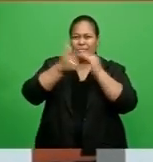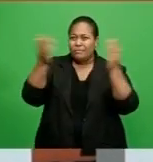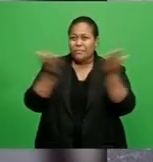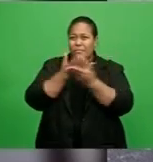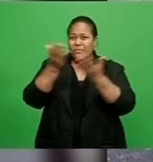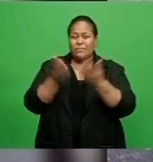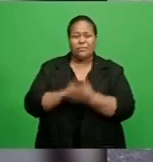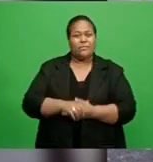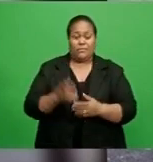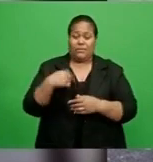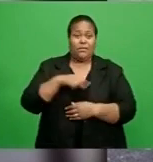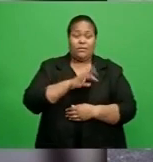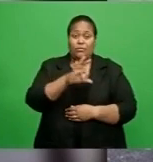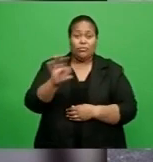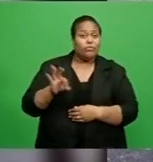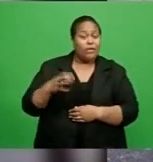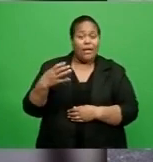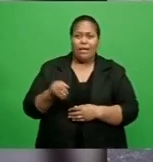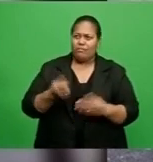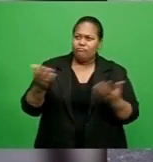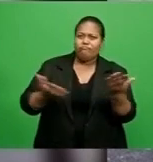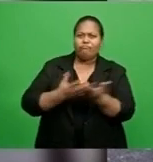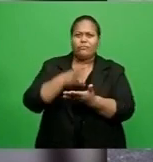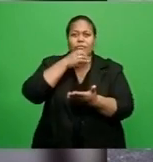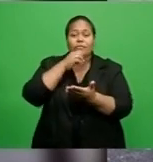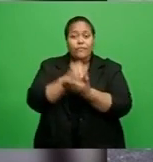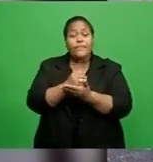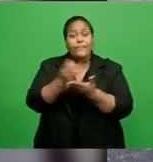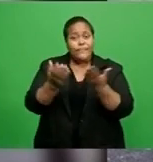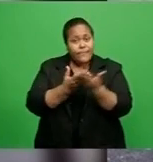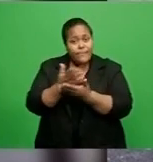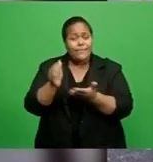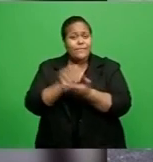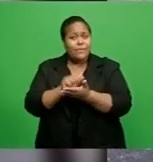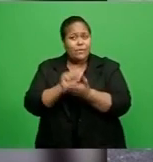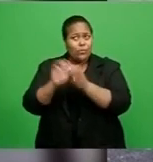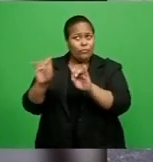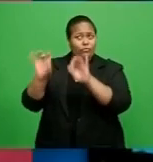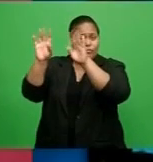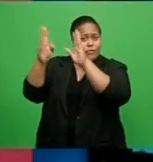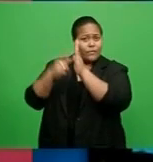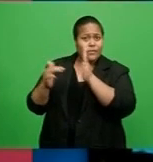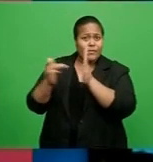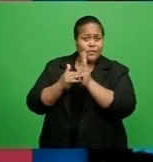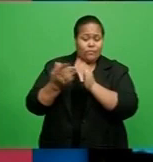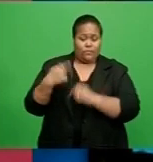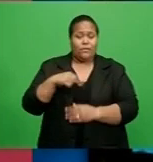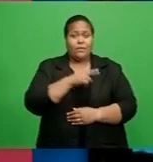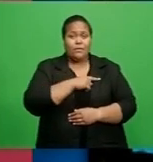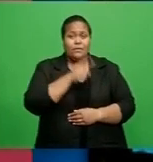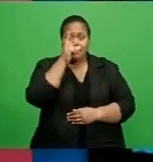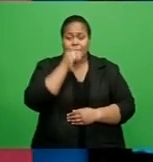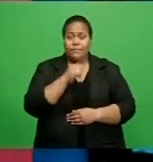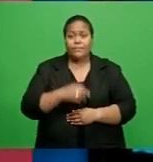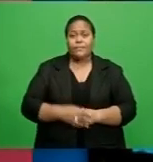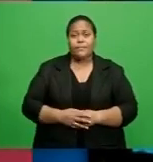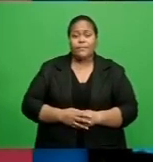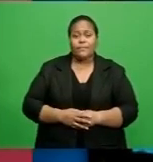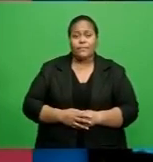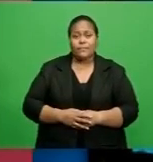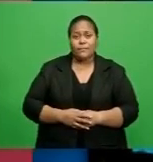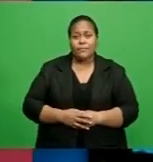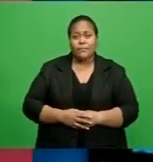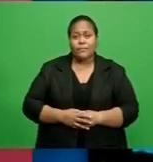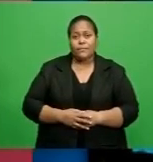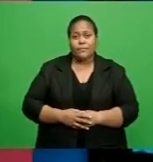had any concrete negotiations with Australia and New Zealand for us to be able to have